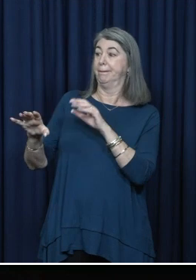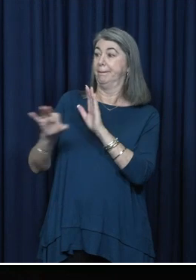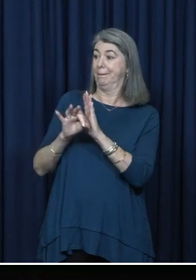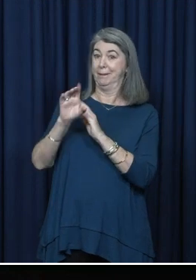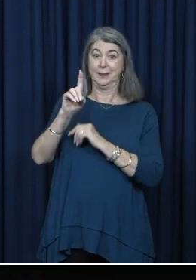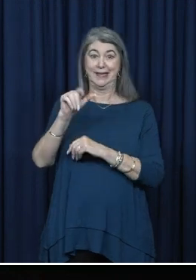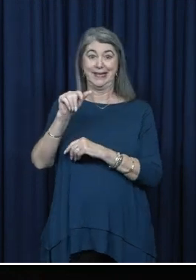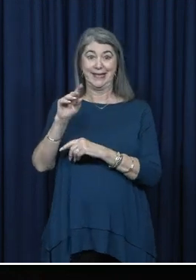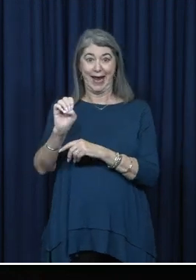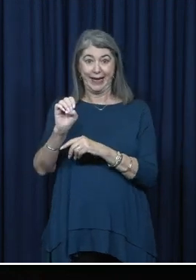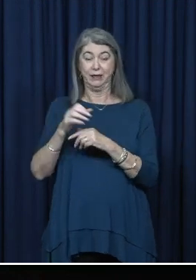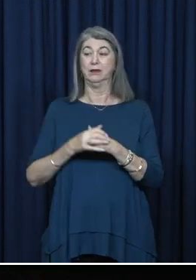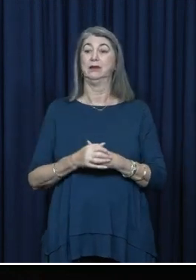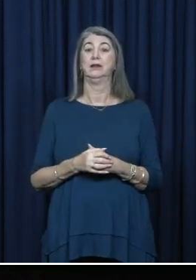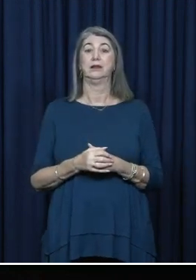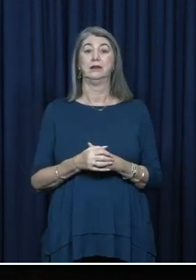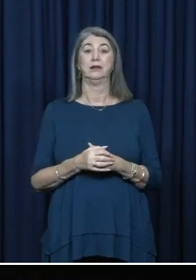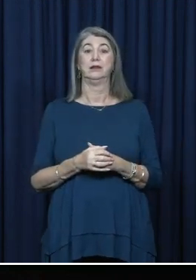date.